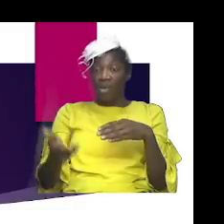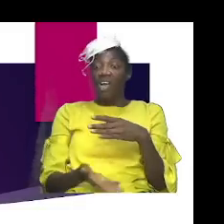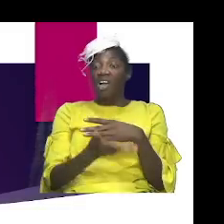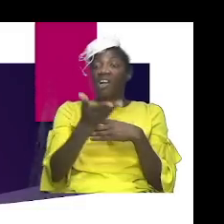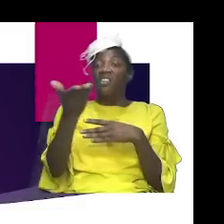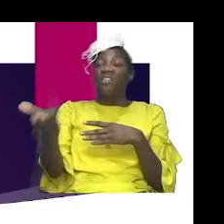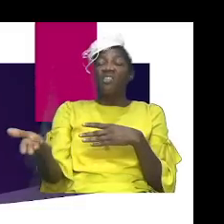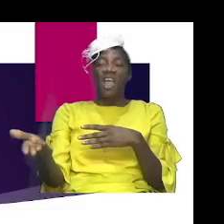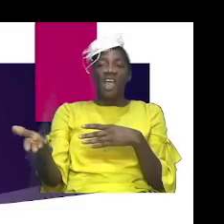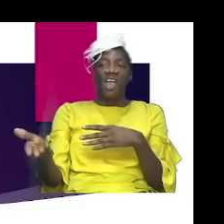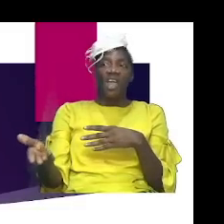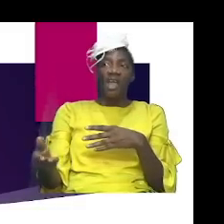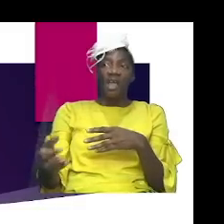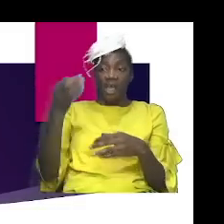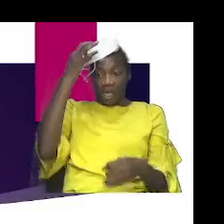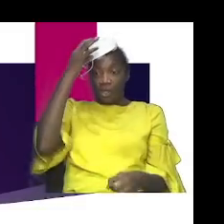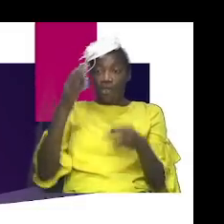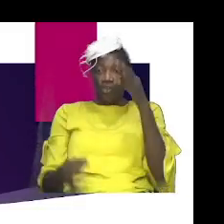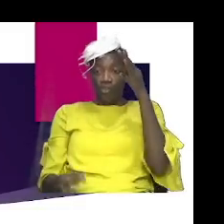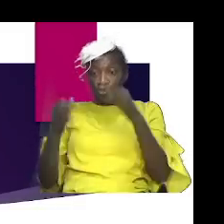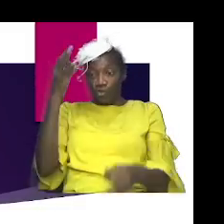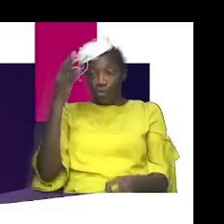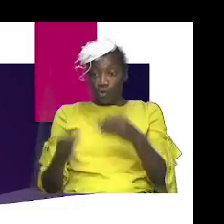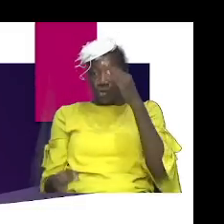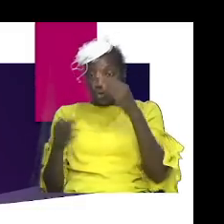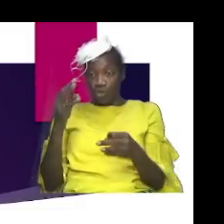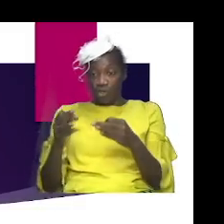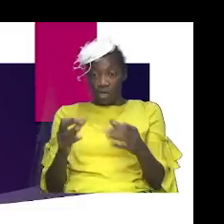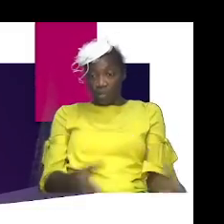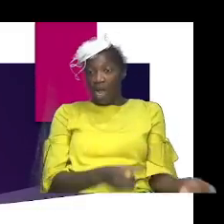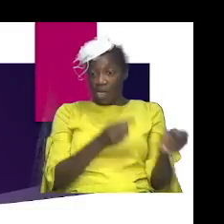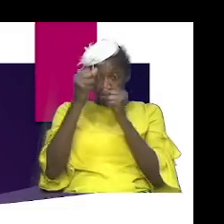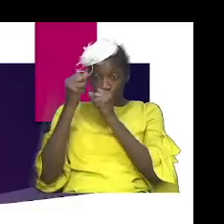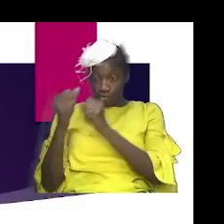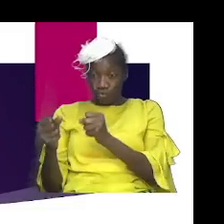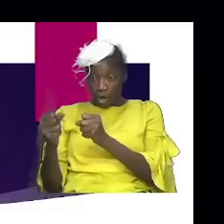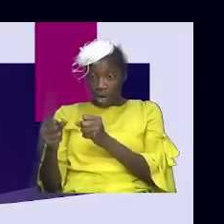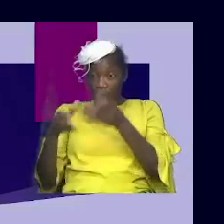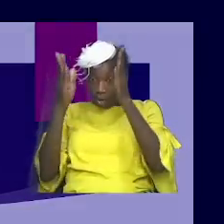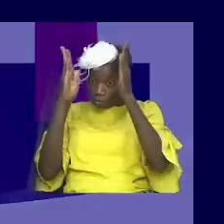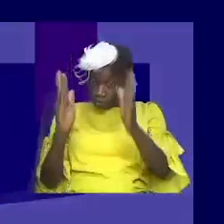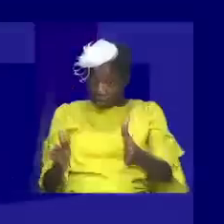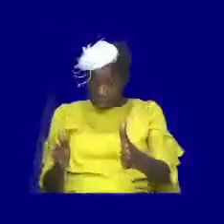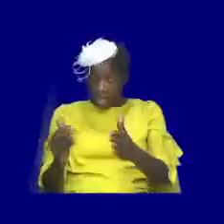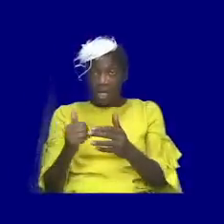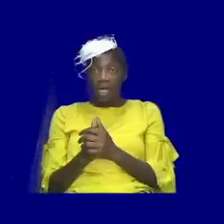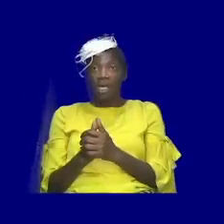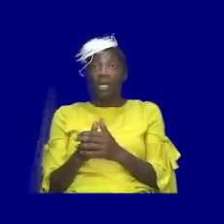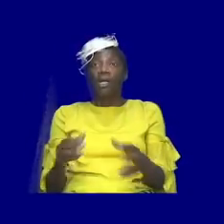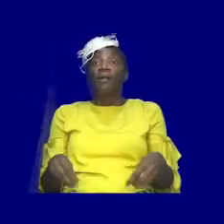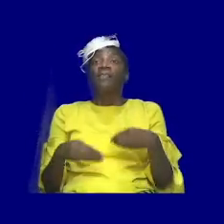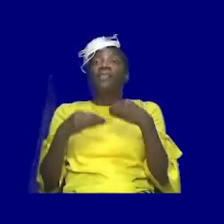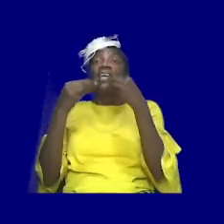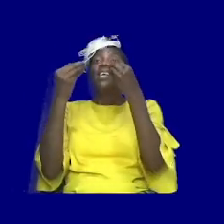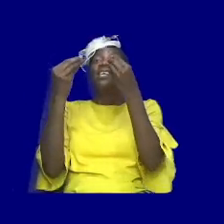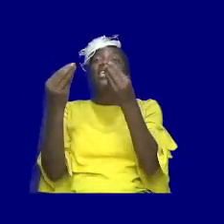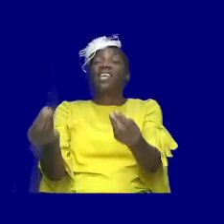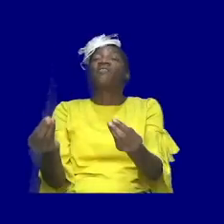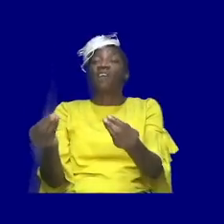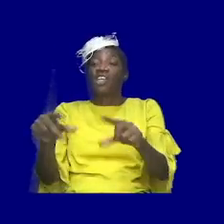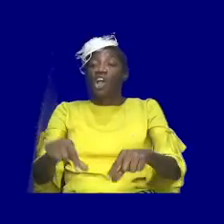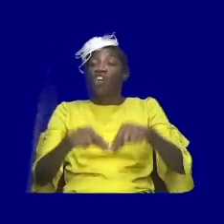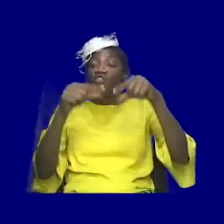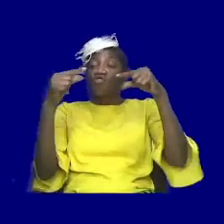by a stricter standard. James 3 and verse 1 tells us, right? They were given greater